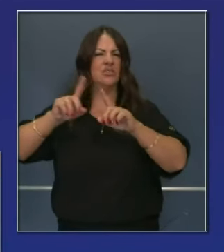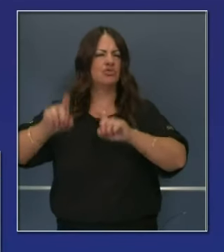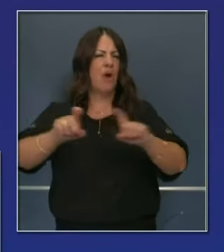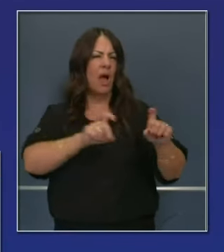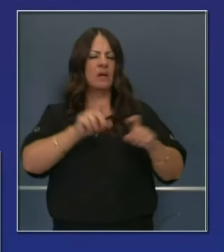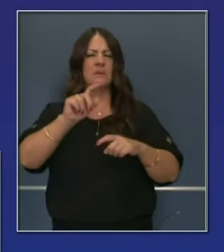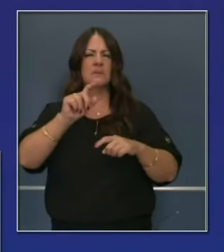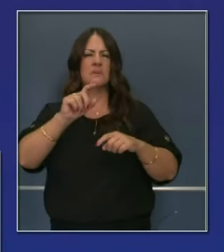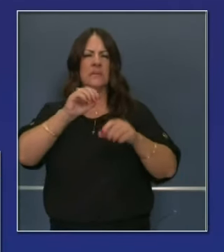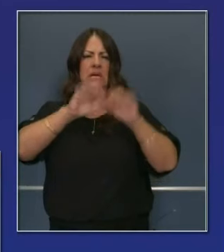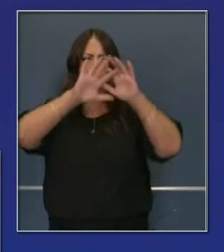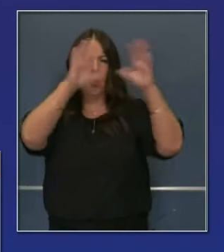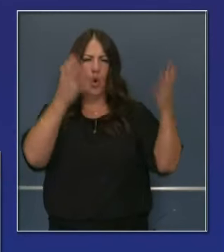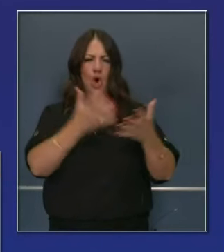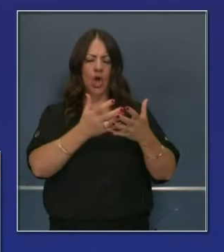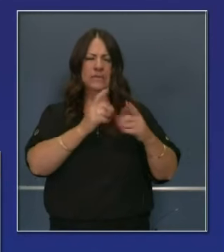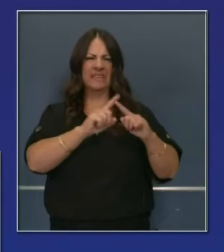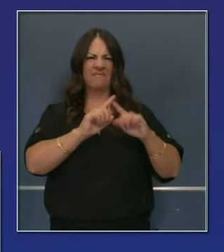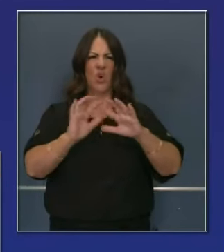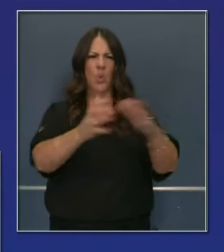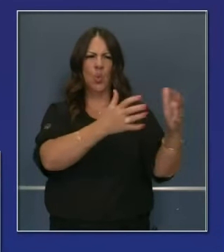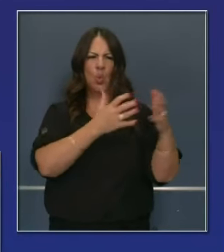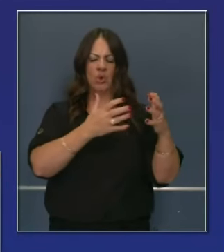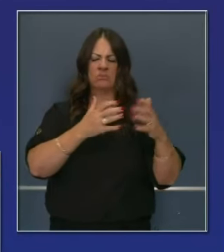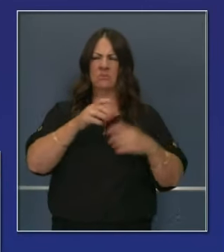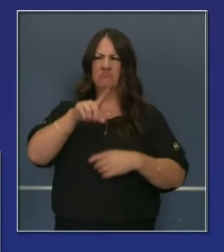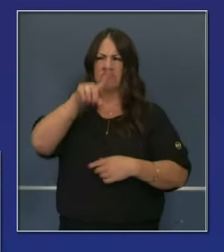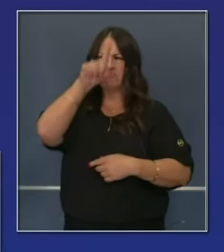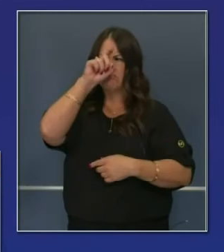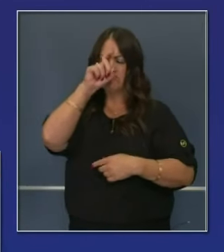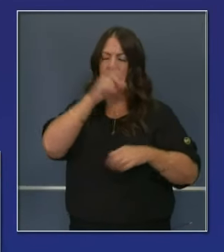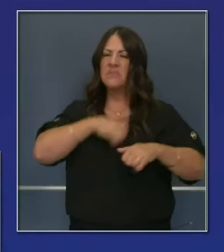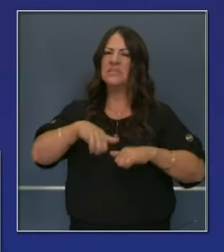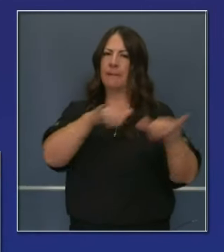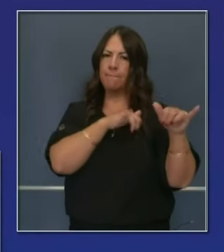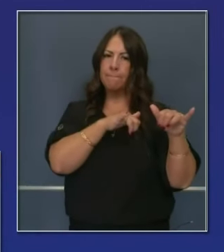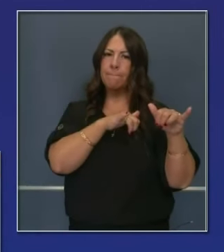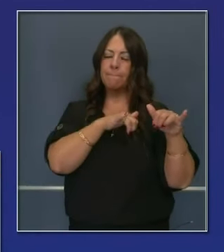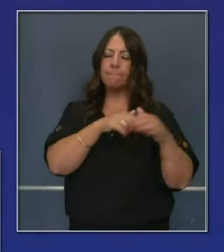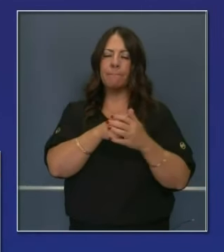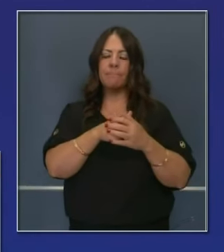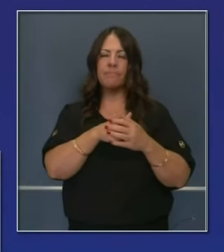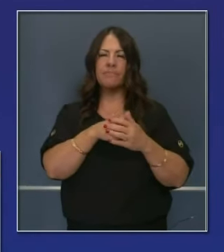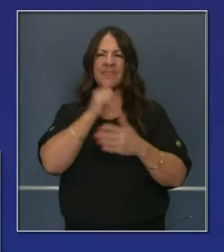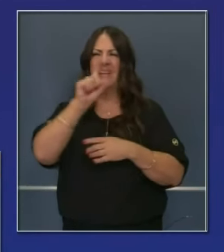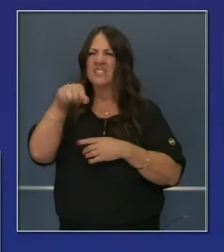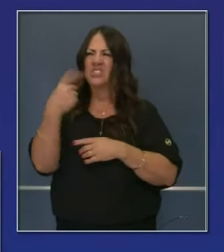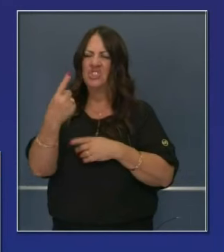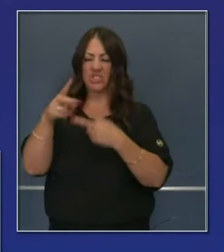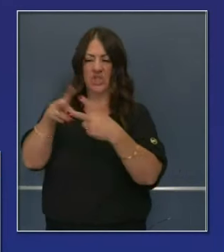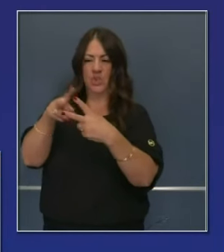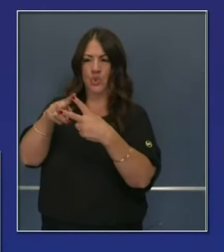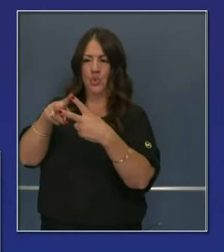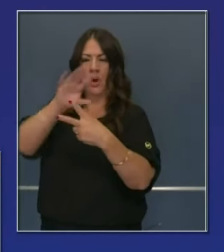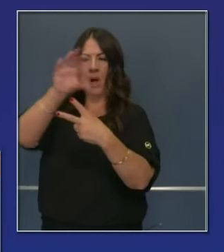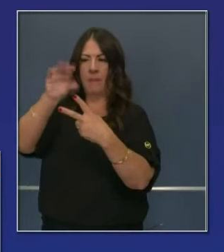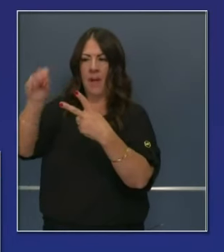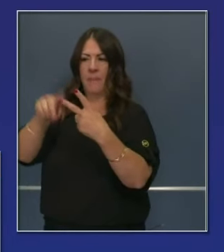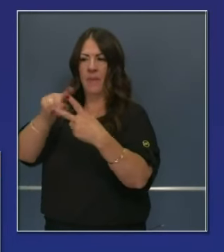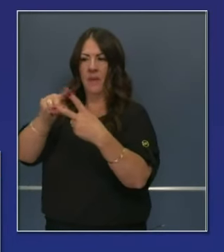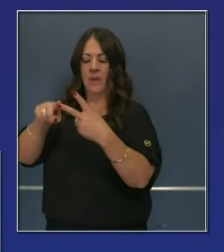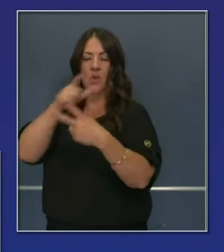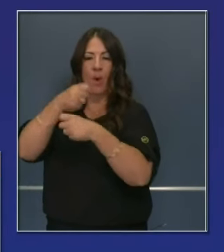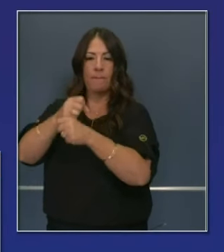including many that are advanced here in the state of California. You'll be hearing many other brands, not just the 2, Moderna and